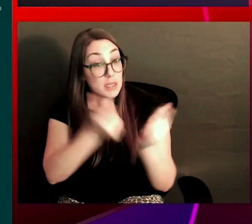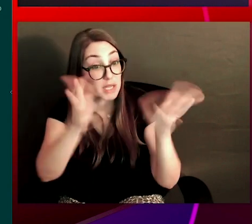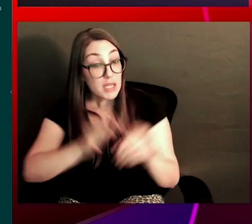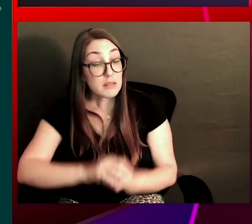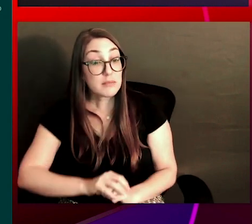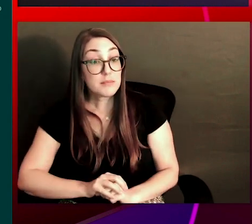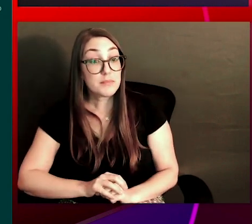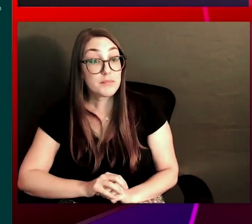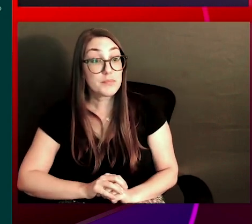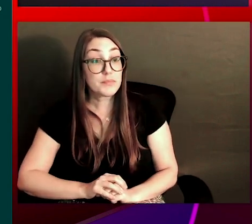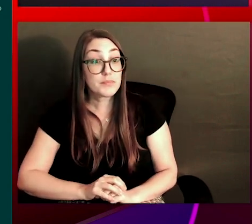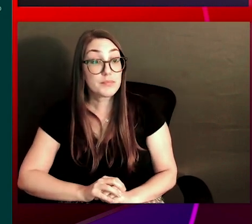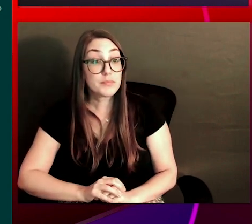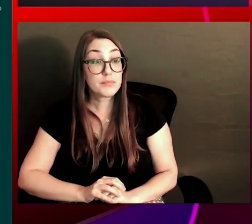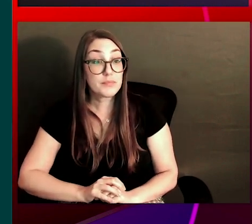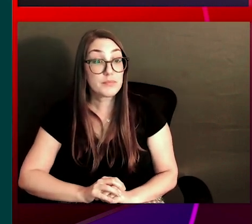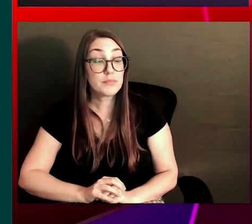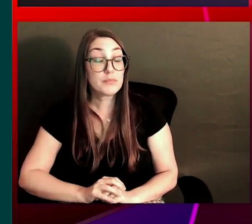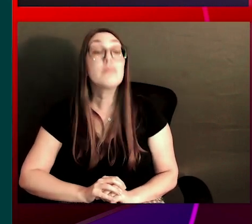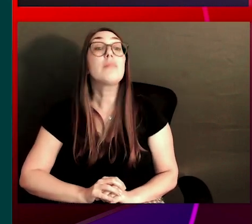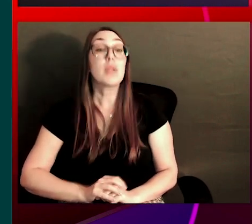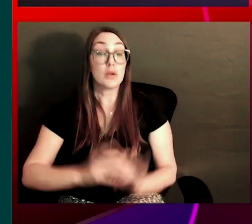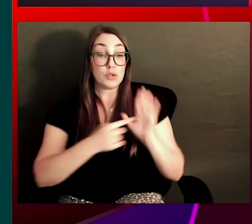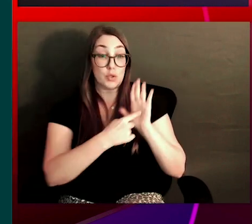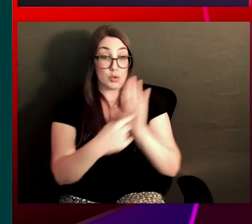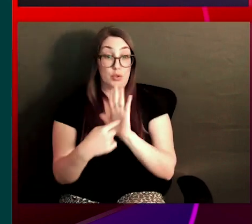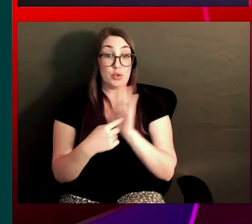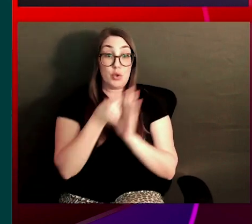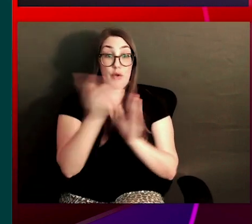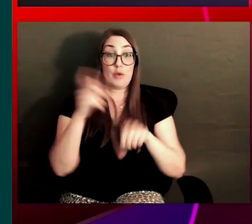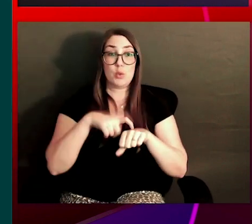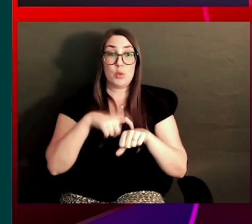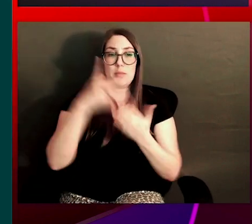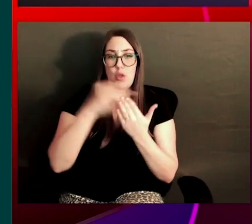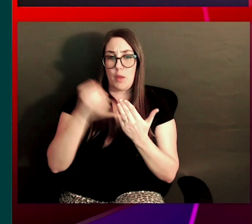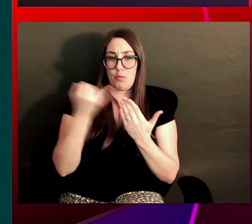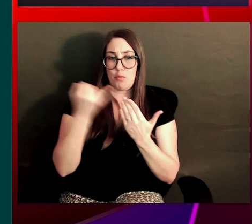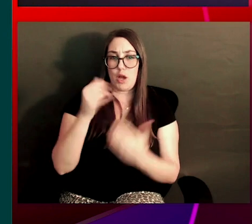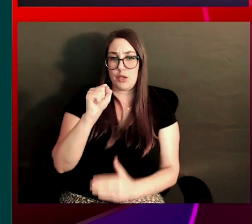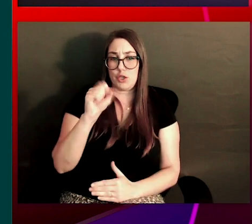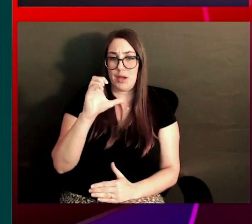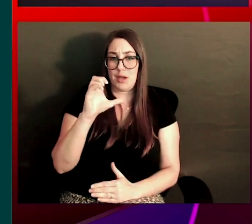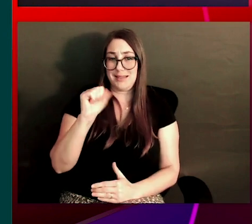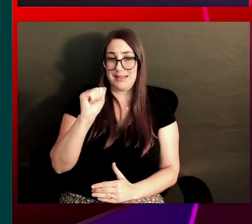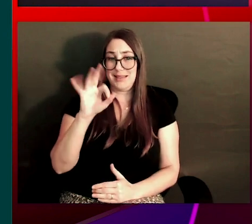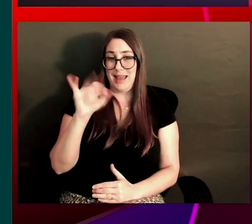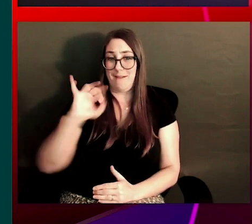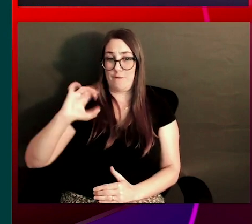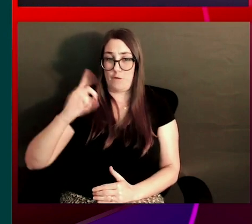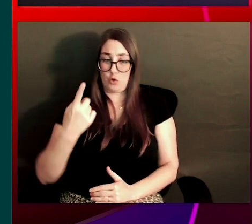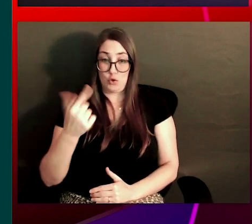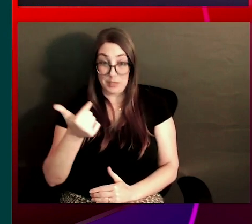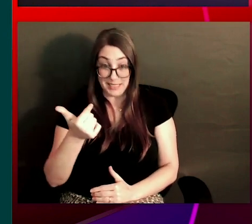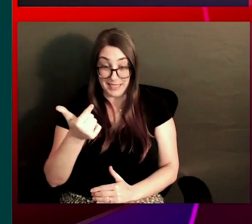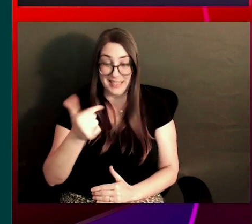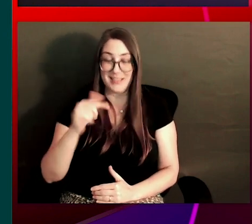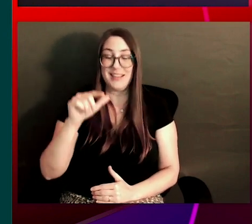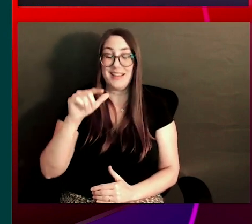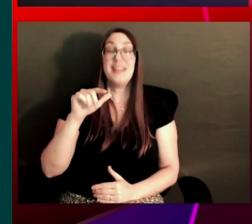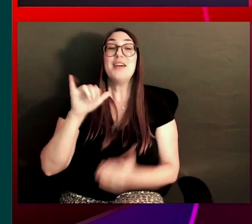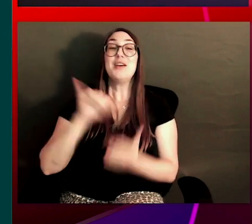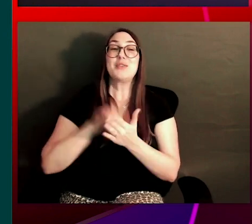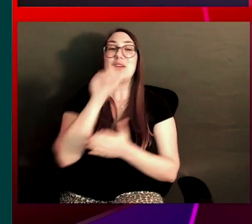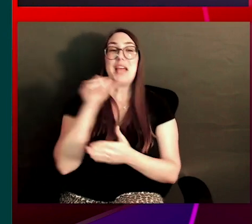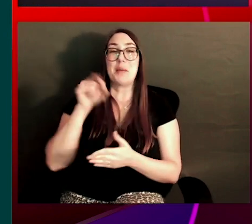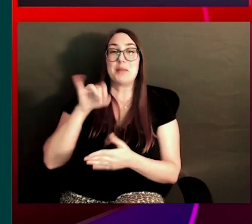One thing I wanted to show you was I mentioned a couple of times the project scaffolding. Yes. Right? So this is in the amazon.lambda.templates NuGet package. All